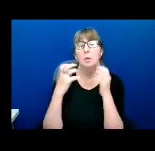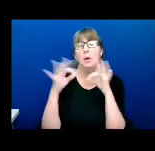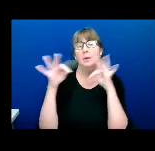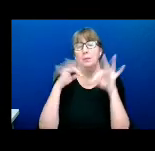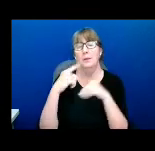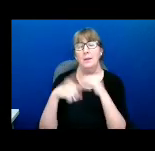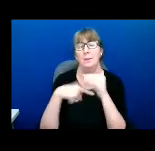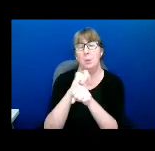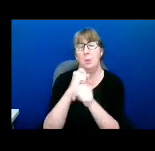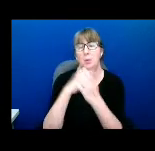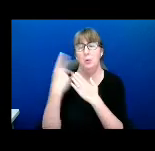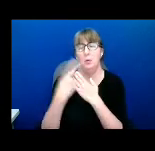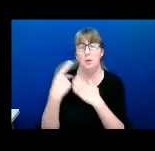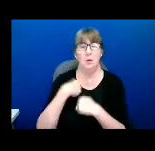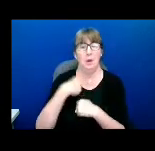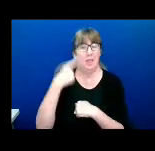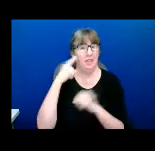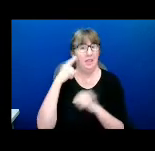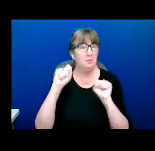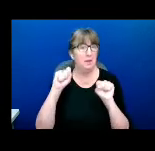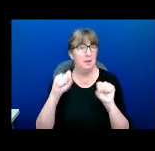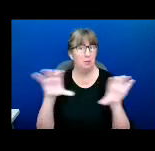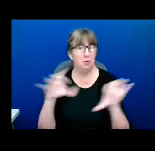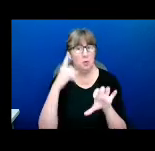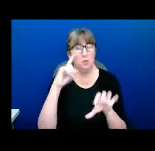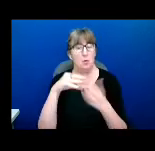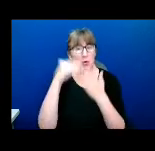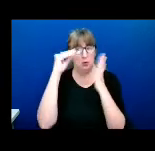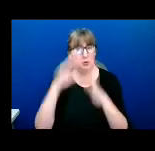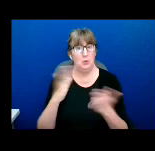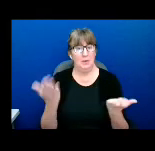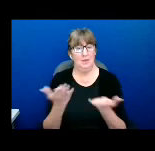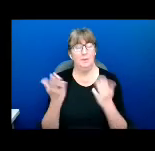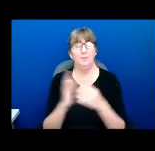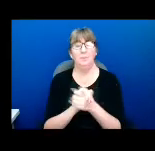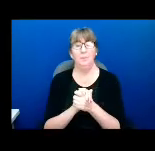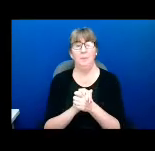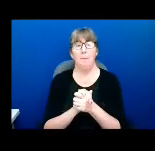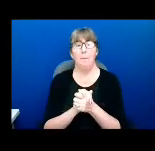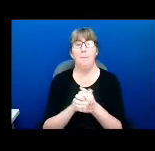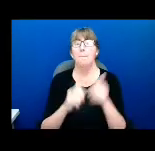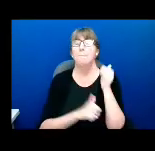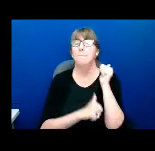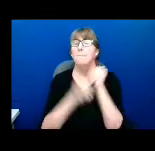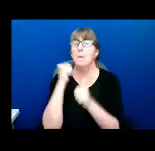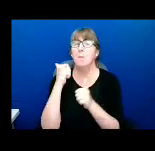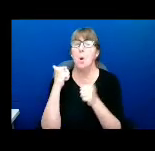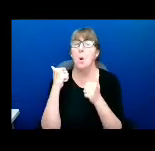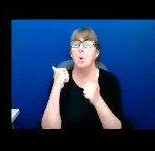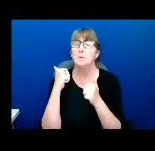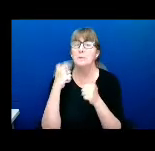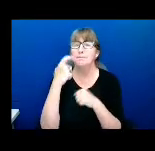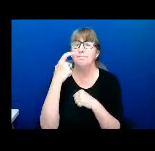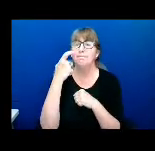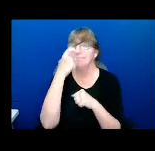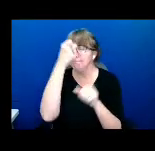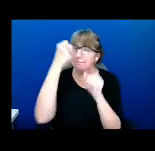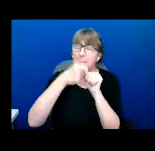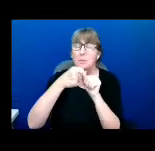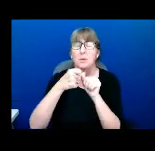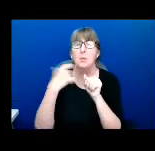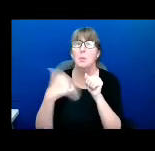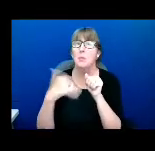program and what I think it's been able to do for our students. Probably what sticks out most in my mind is that, we